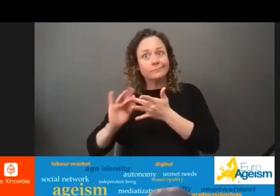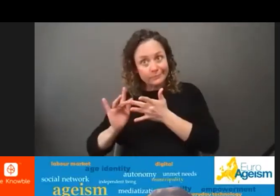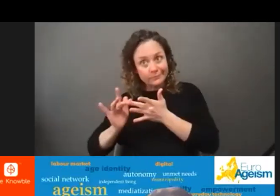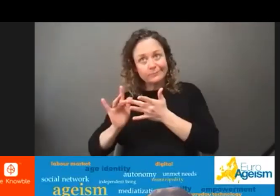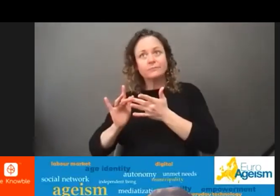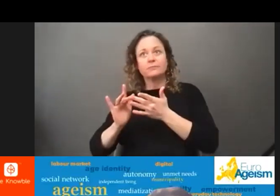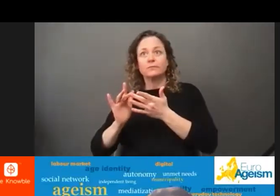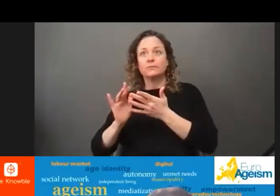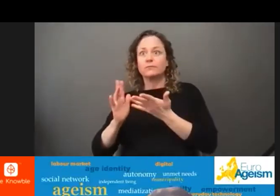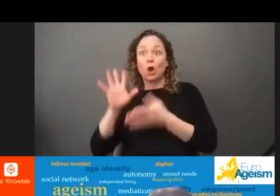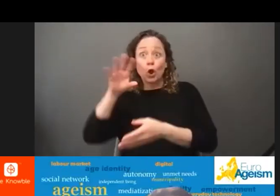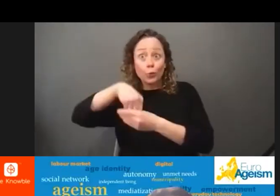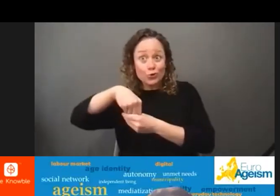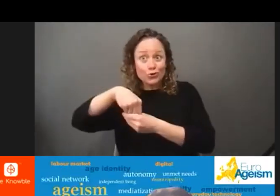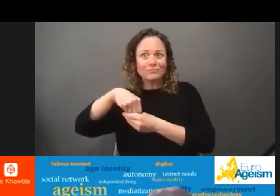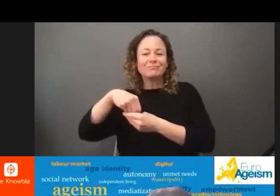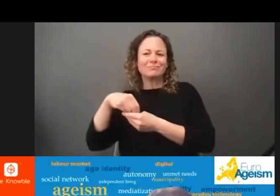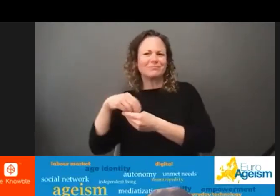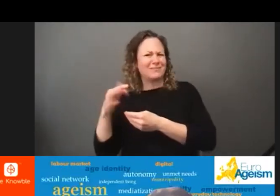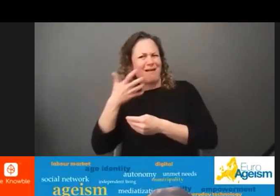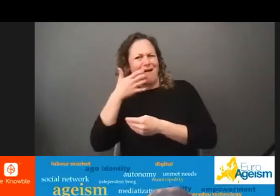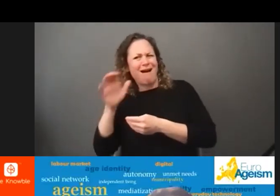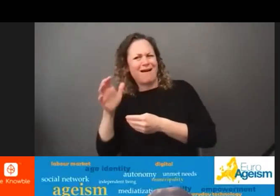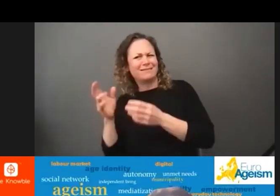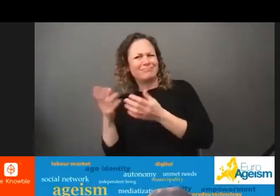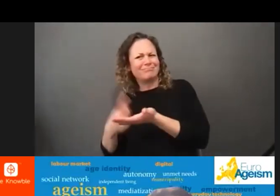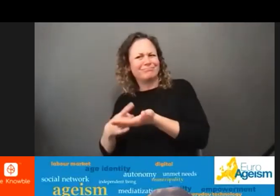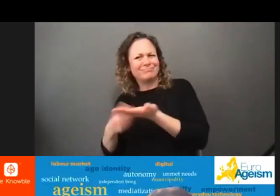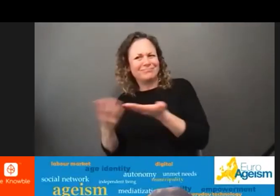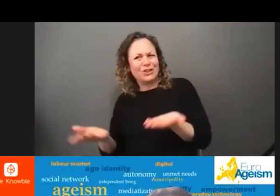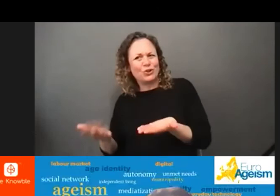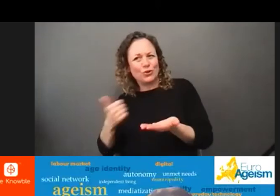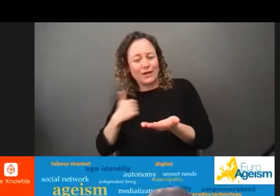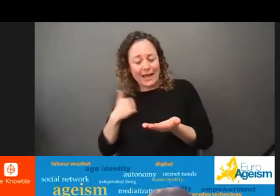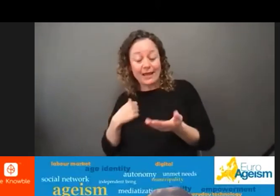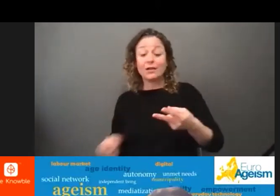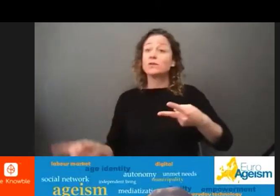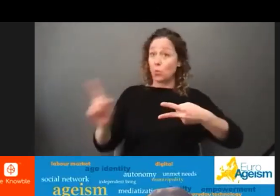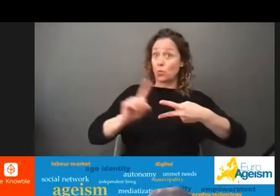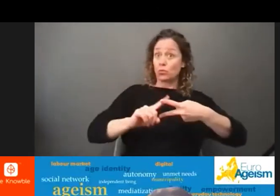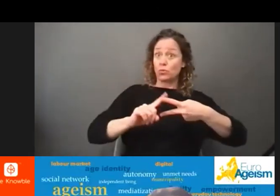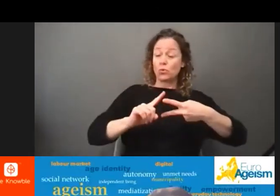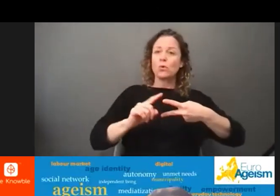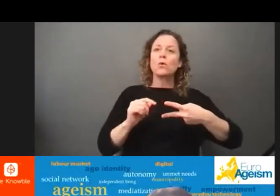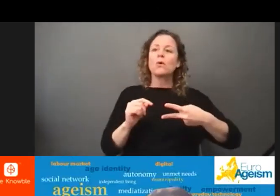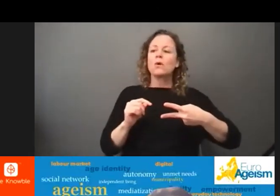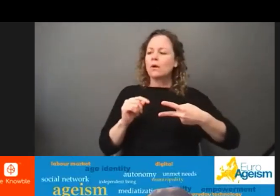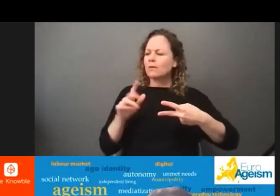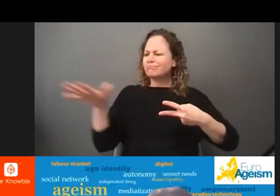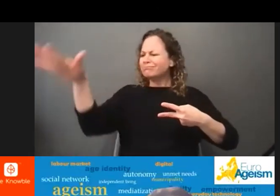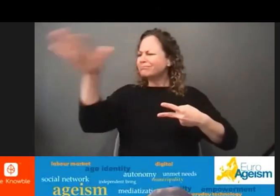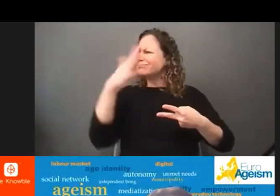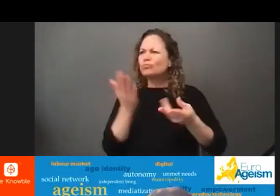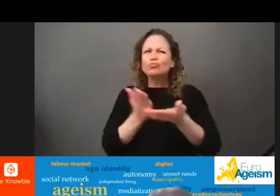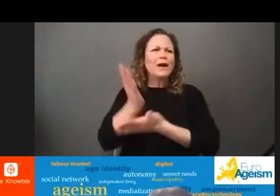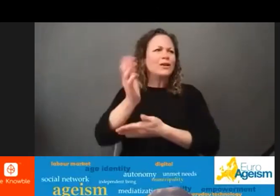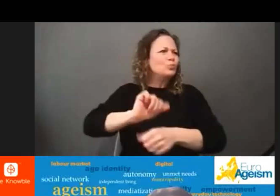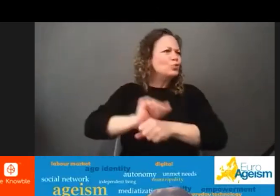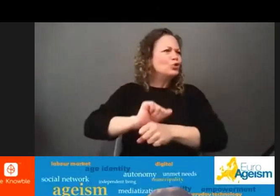Canada. So in terms of right to work, what the first step is, for the assembly, before we get